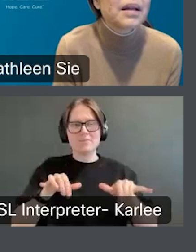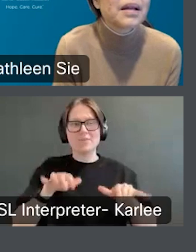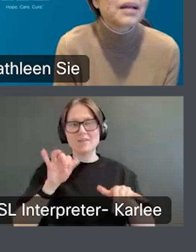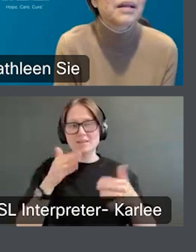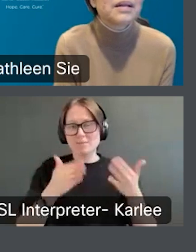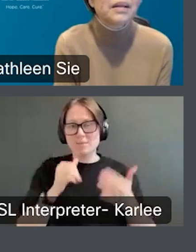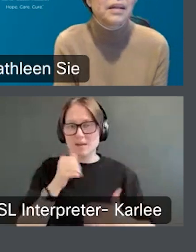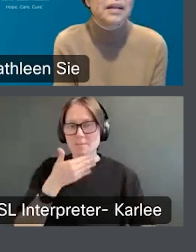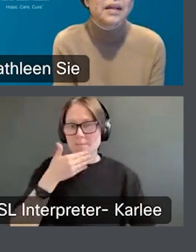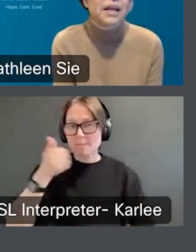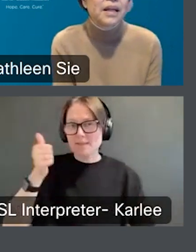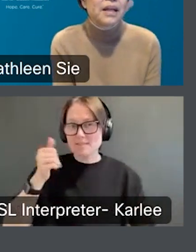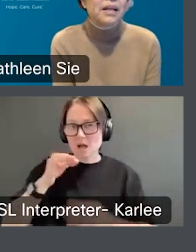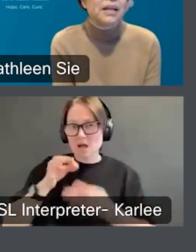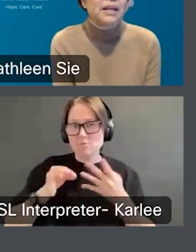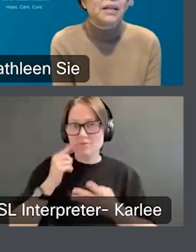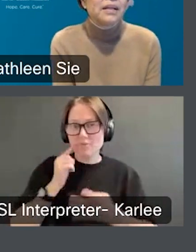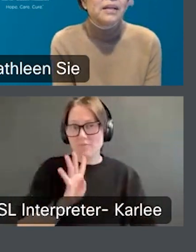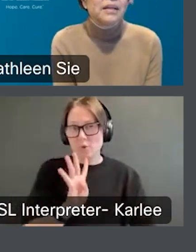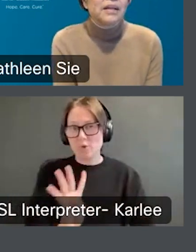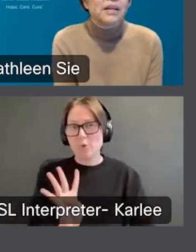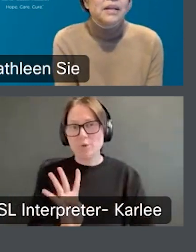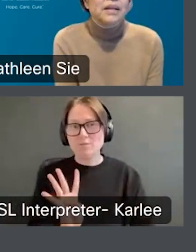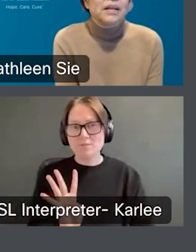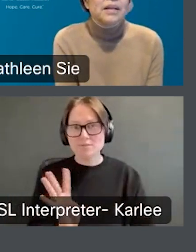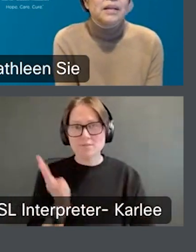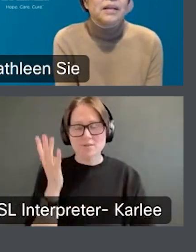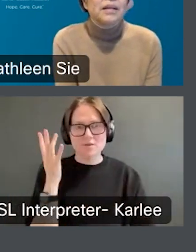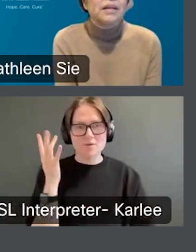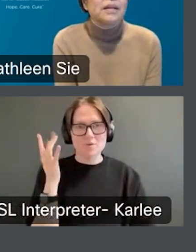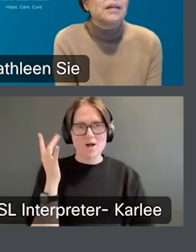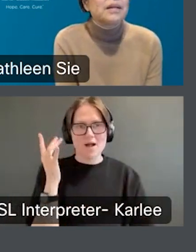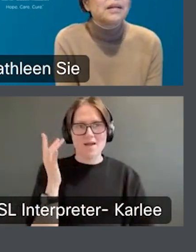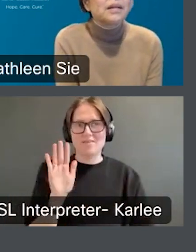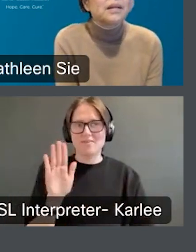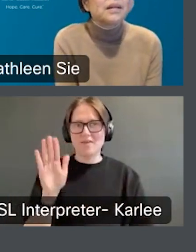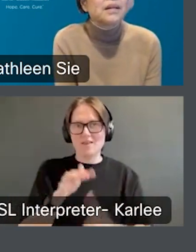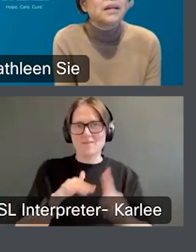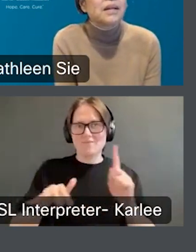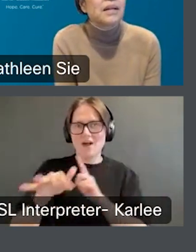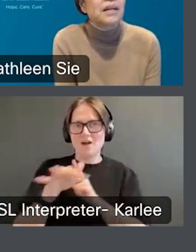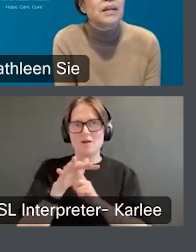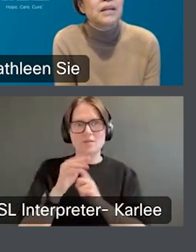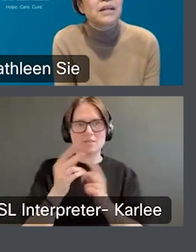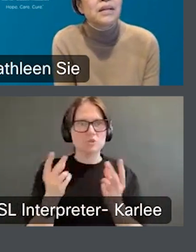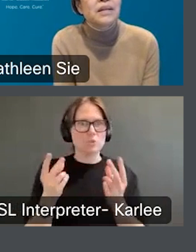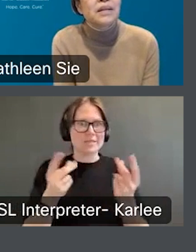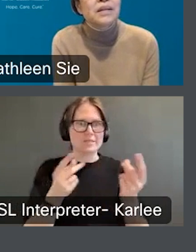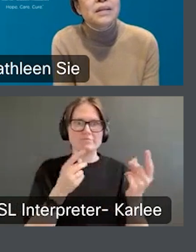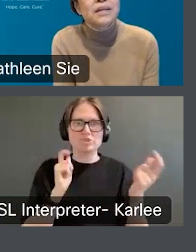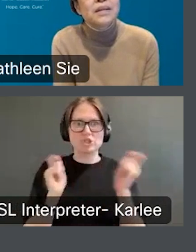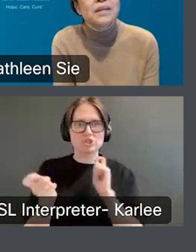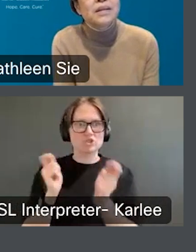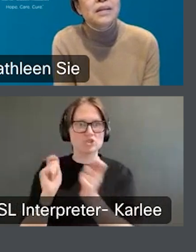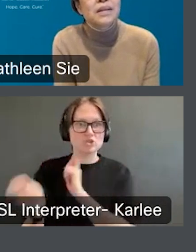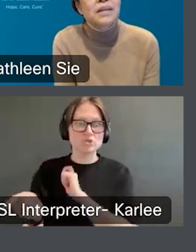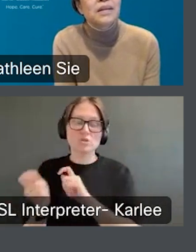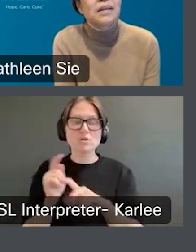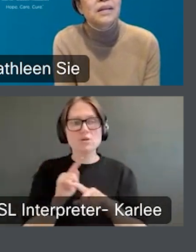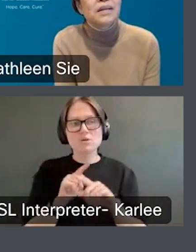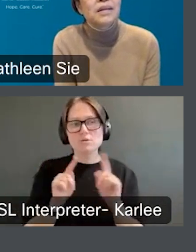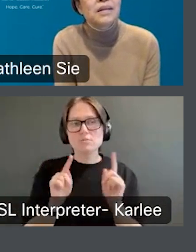option for a 4-year-old because their environment is changing quickly, but